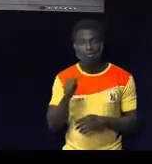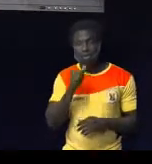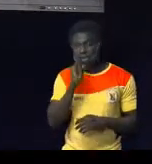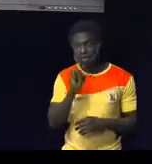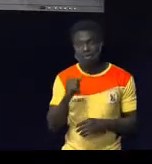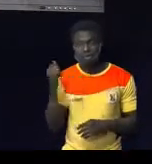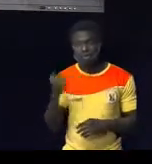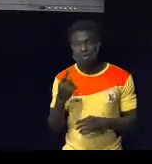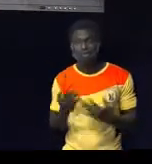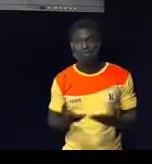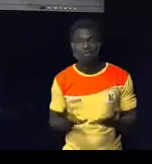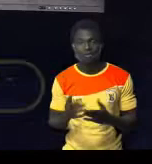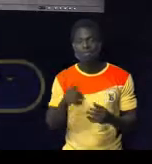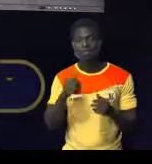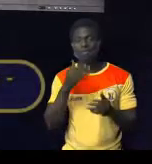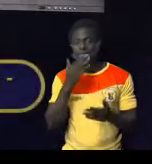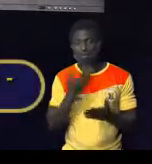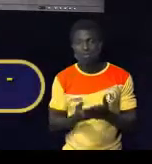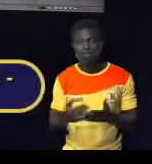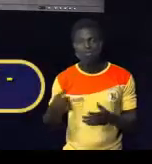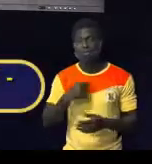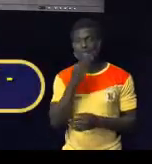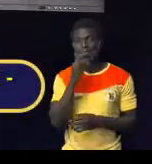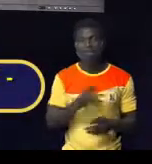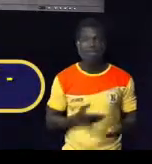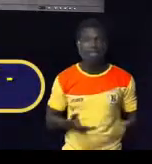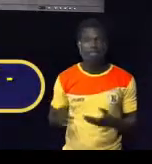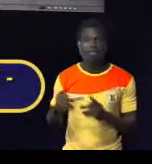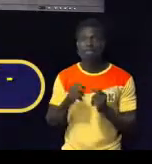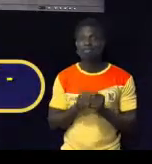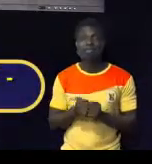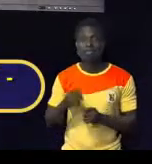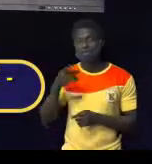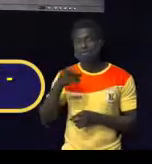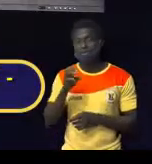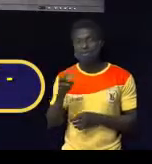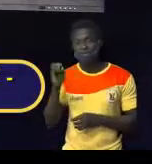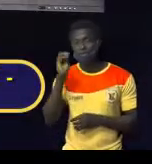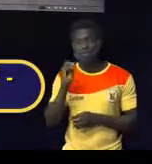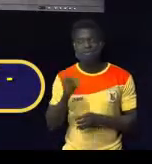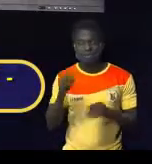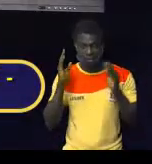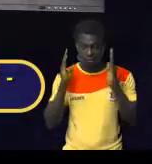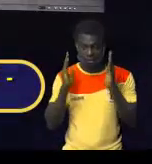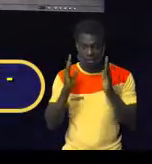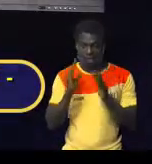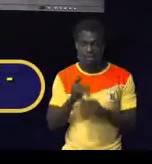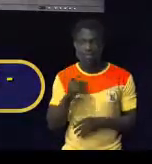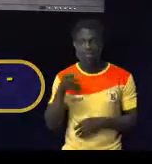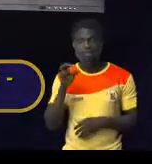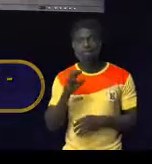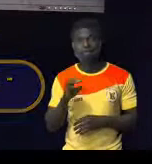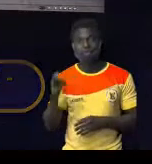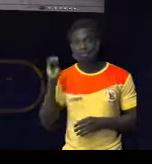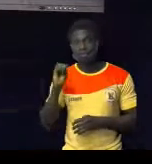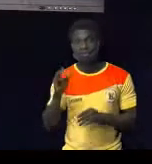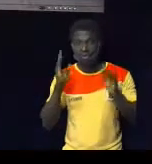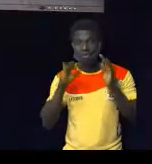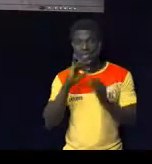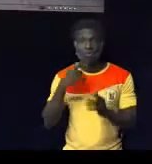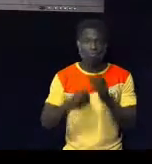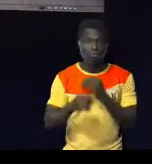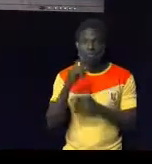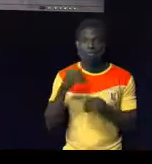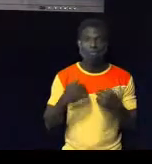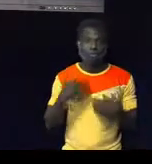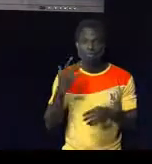here. I am also here. Good. We are here together. 100% attention. 100%